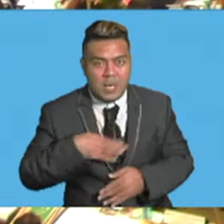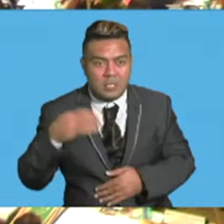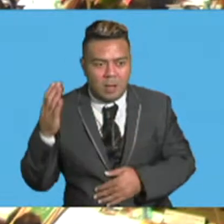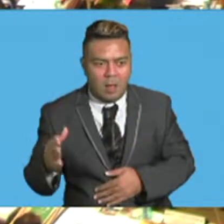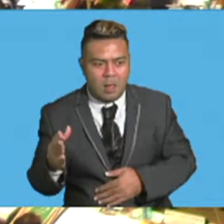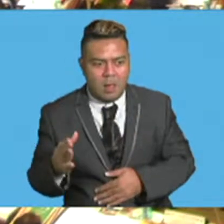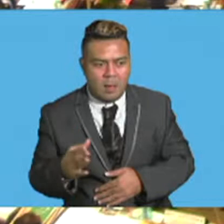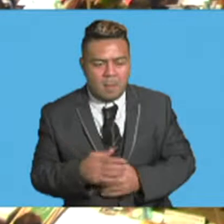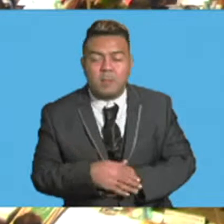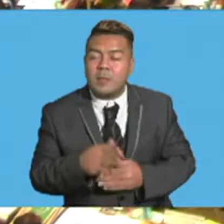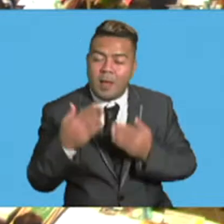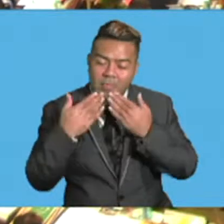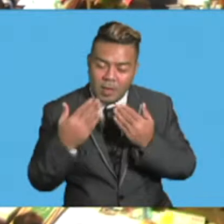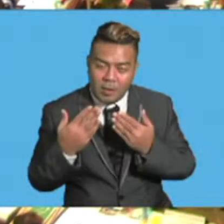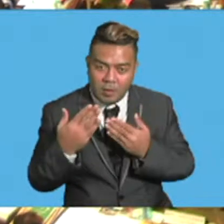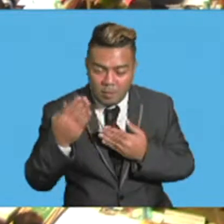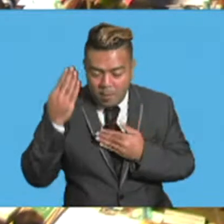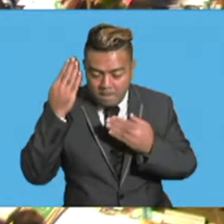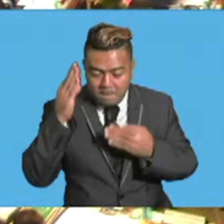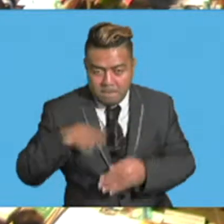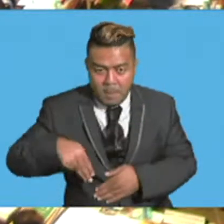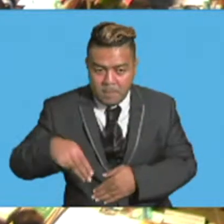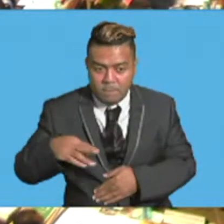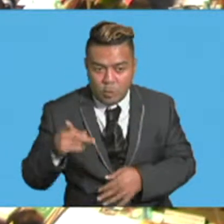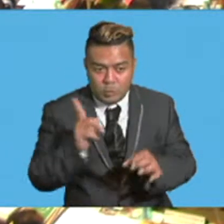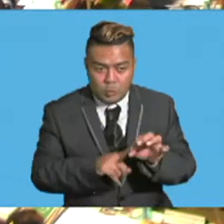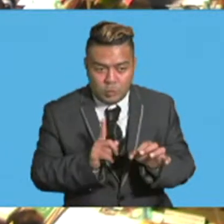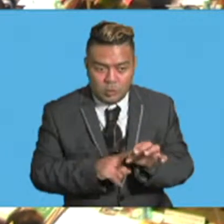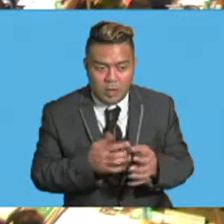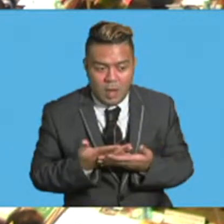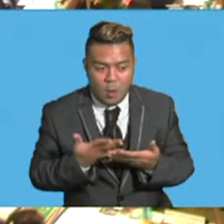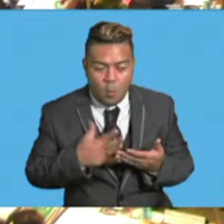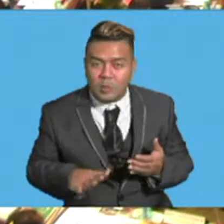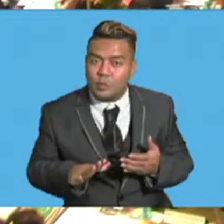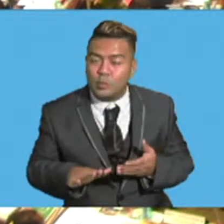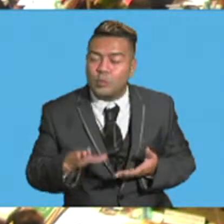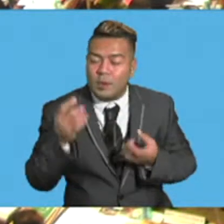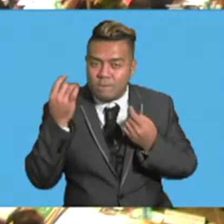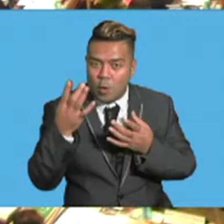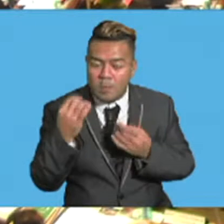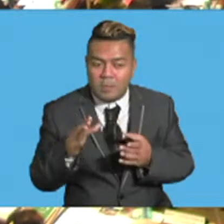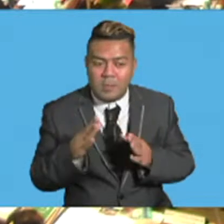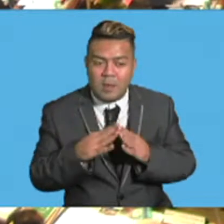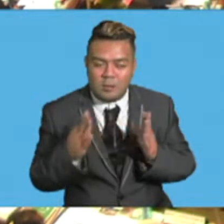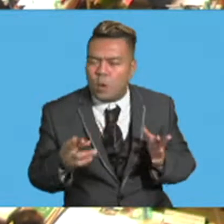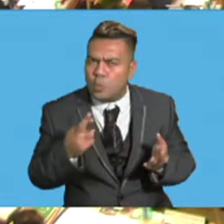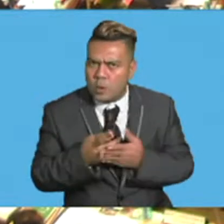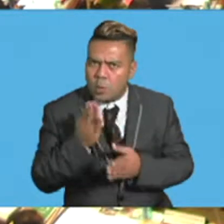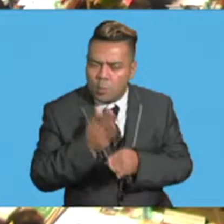Mr. Speaker, sir, I thank the member for his question, and I would like to inform the House that real efforts are being